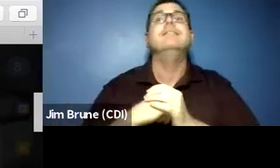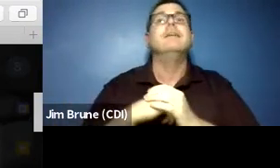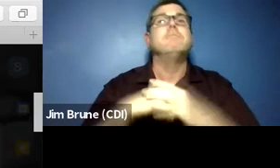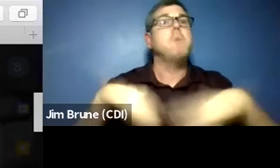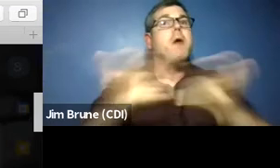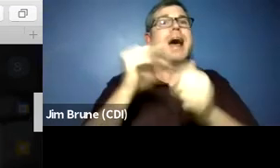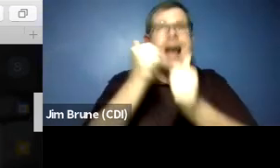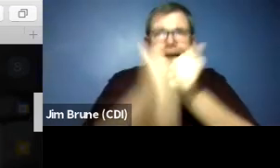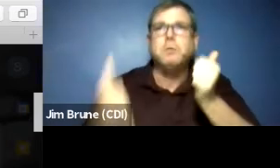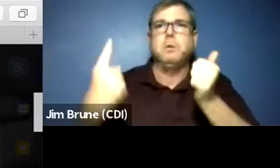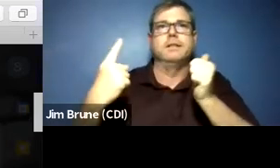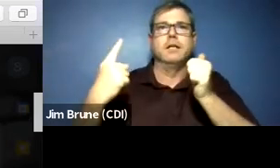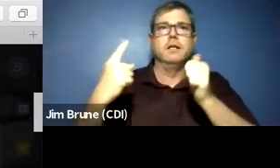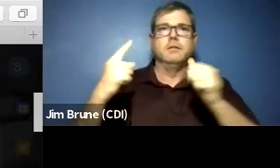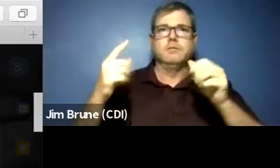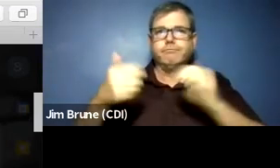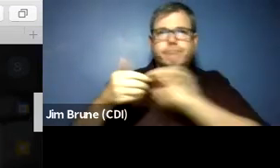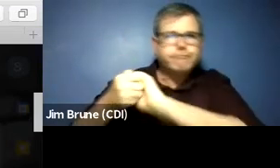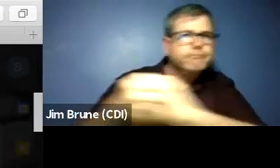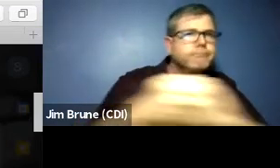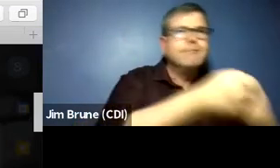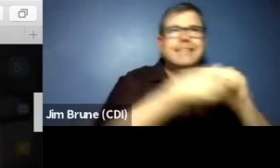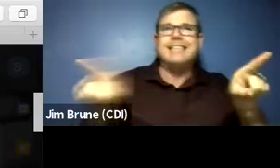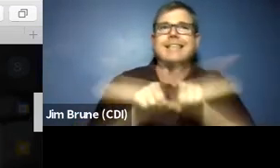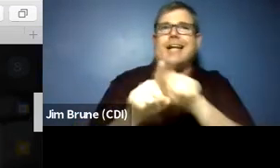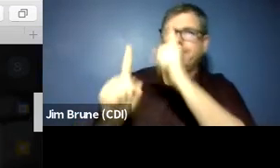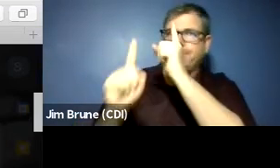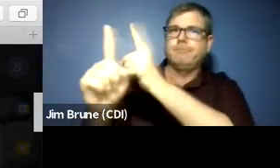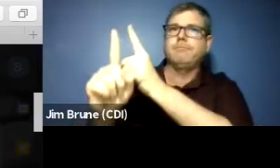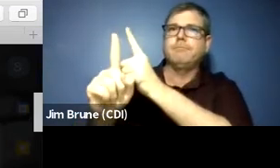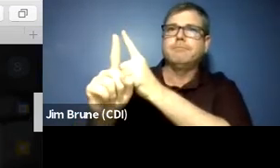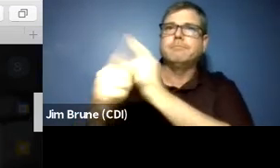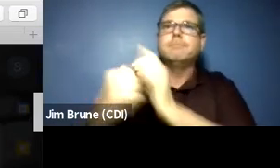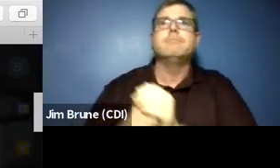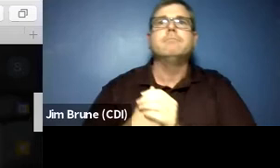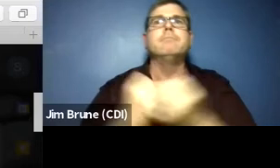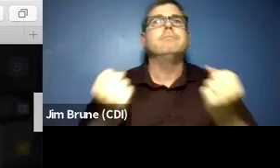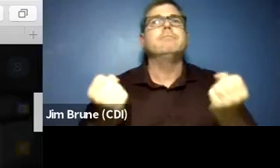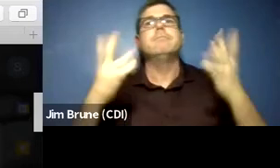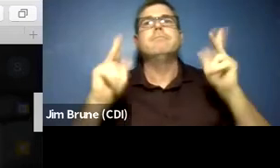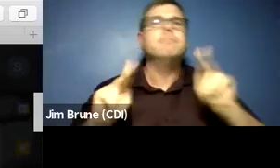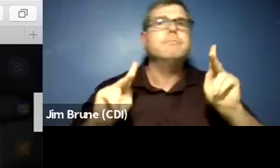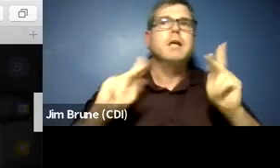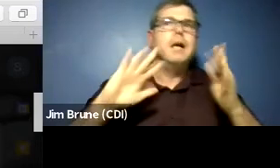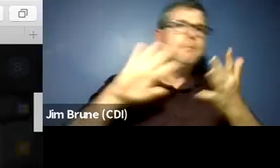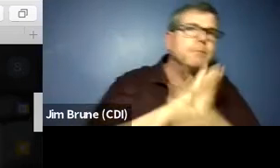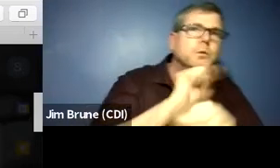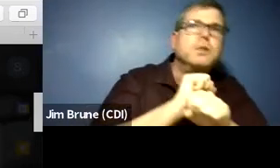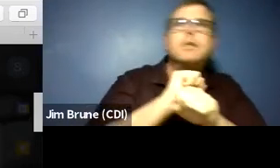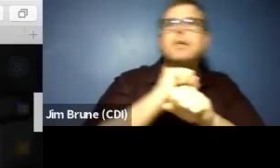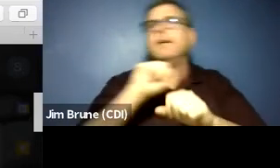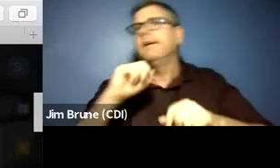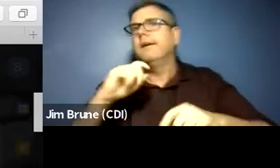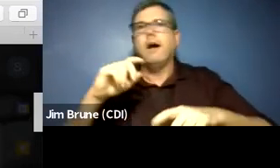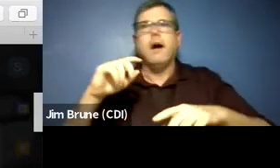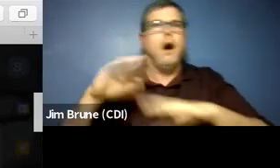same goal. And, you know, a lot of times there's paperwork sitting on people's desks waiting for approvals. And in this case, we didn't wait. You know,